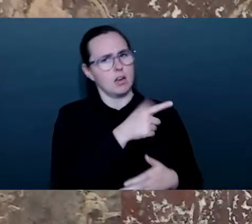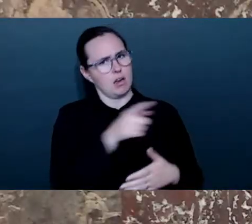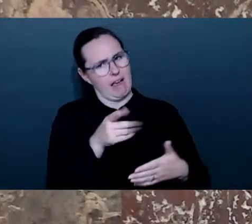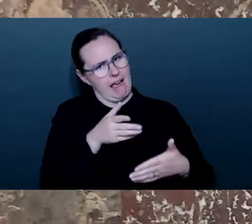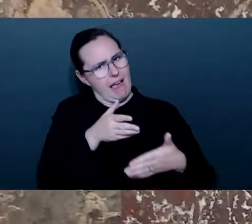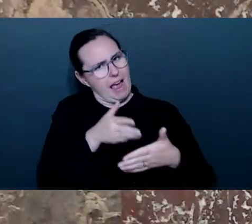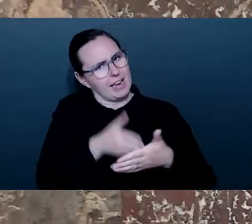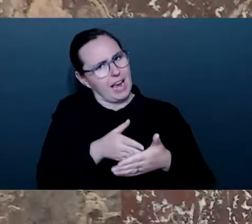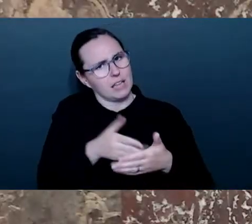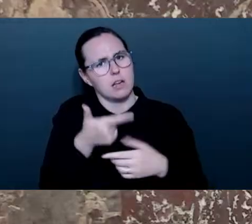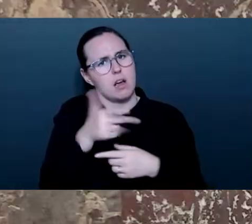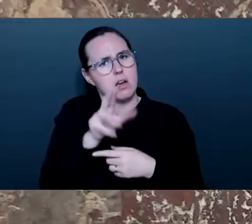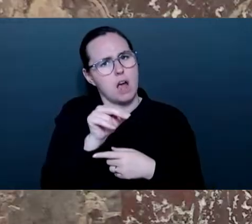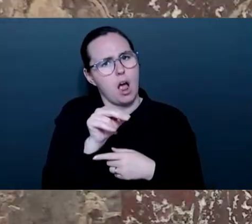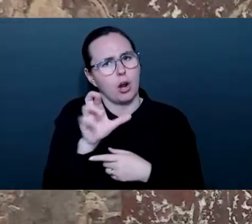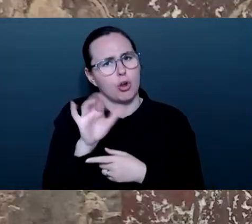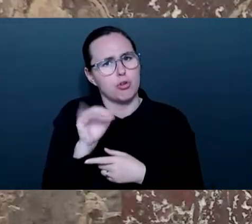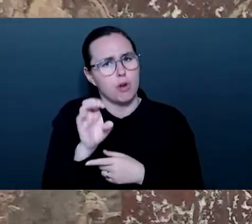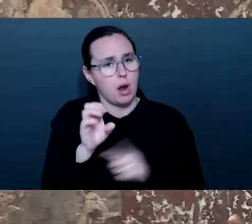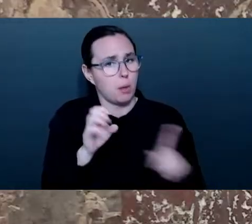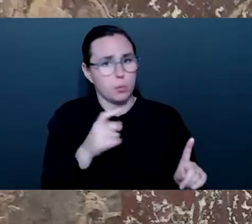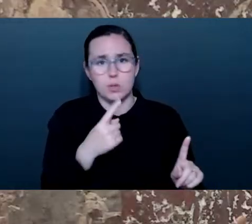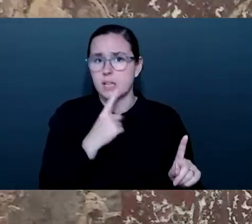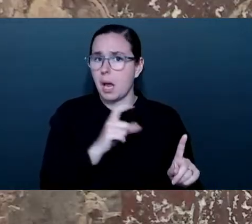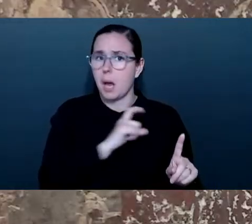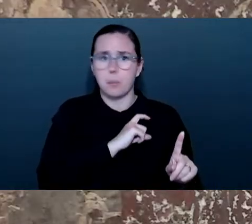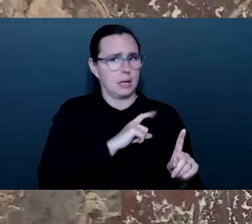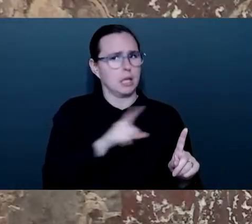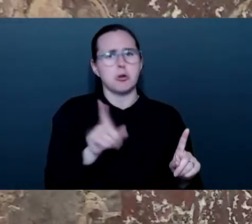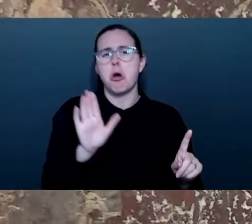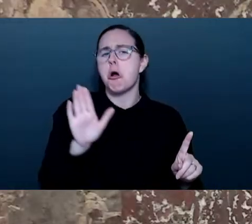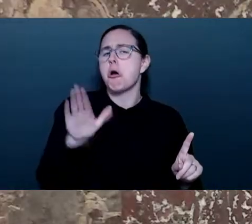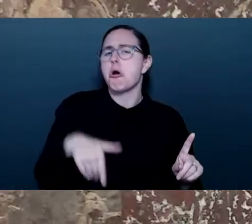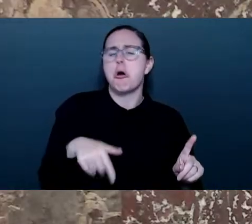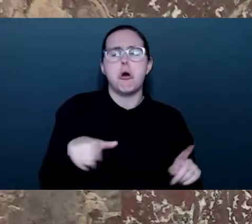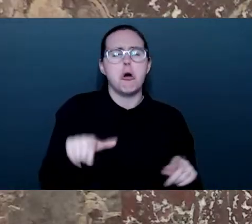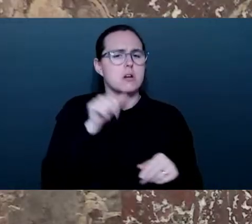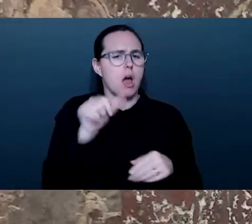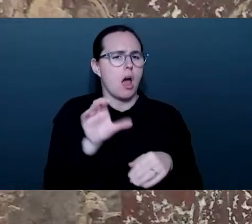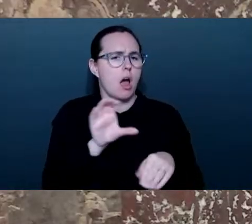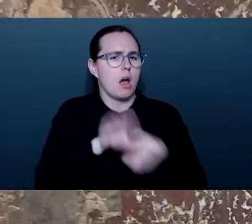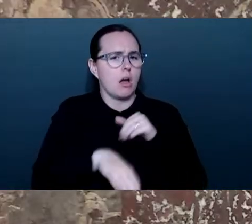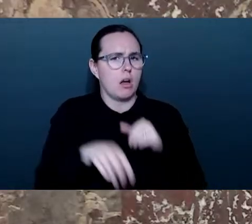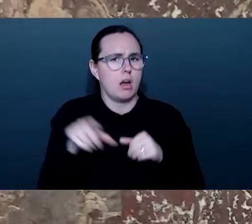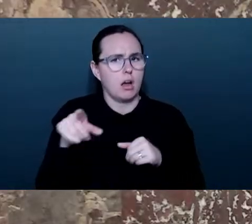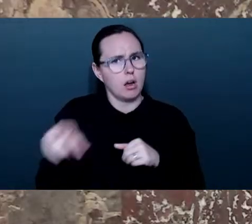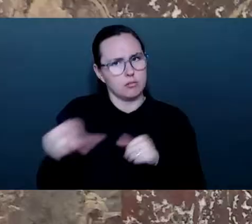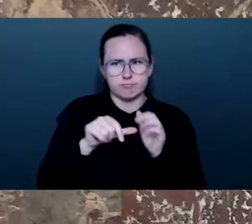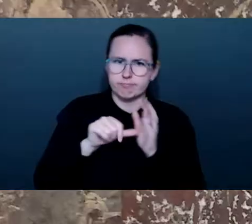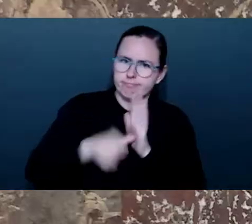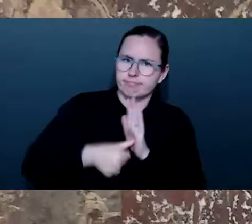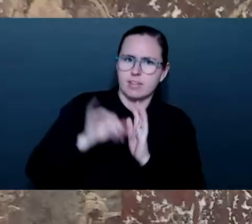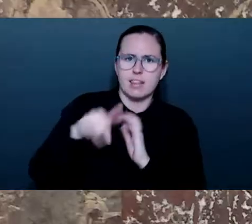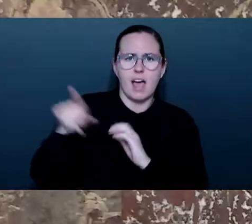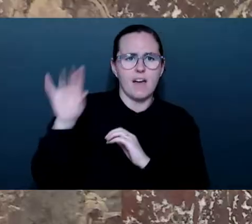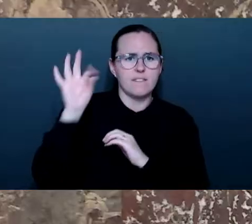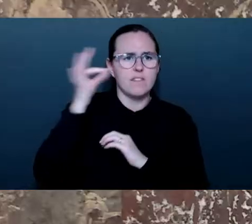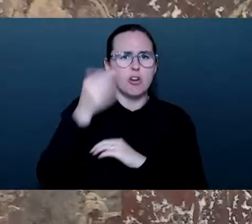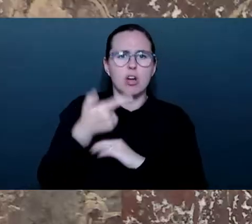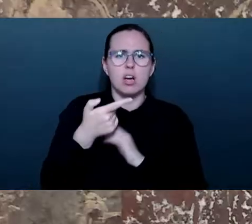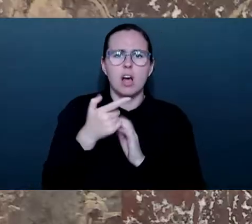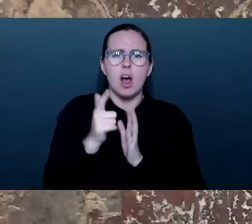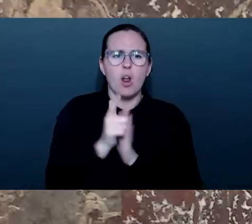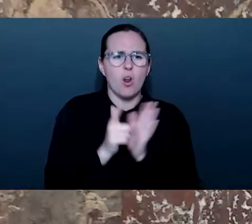enforce federal gun laws. They acknowledge it's true, it's embarrassing, it's humiliating,